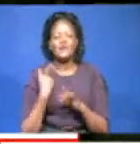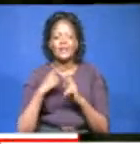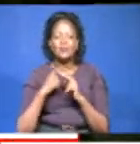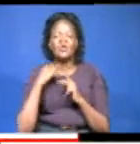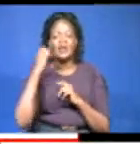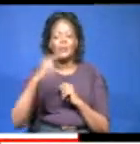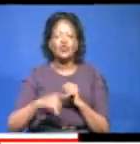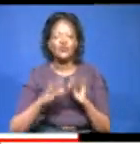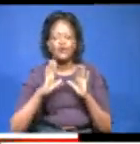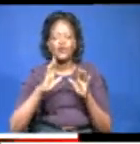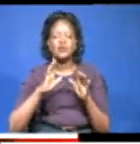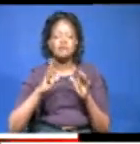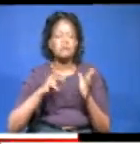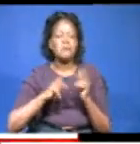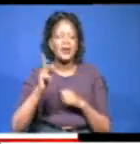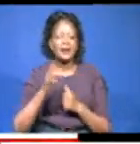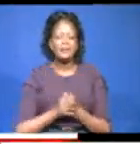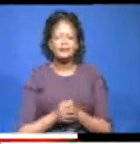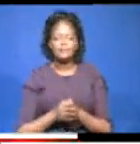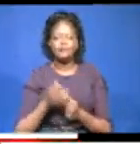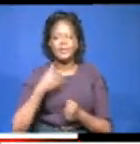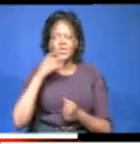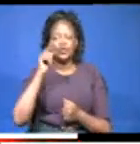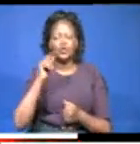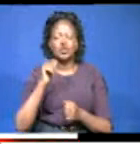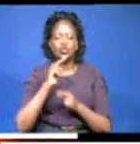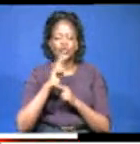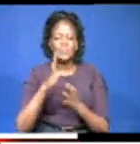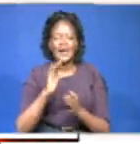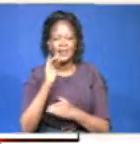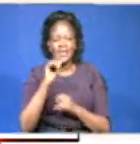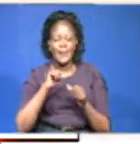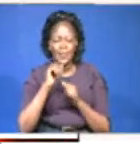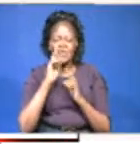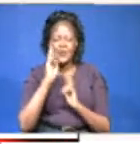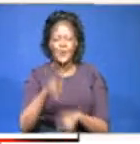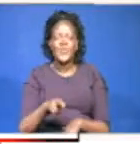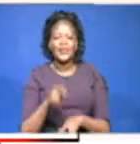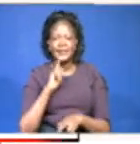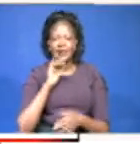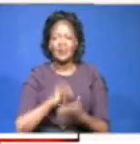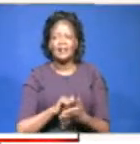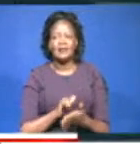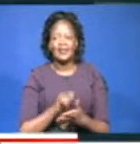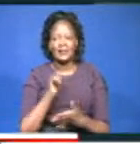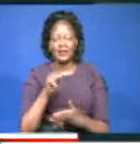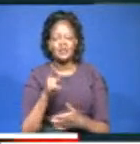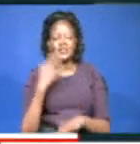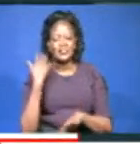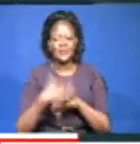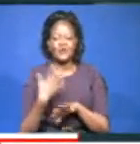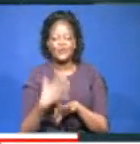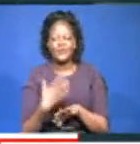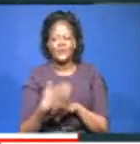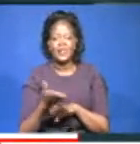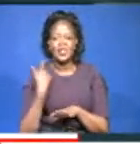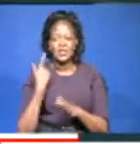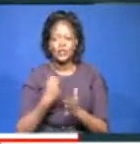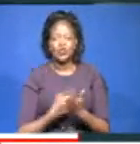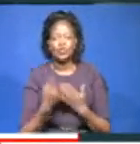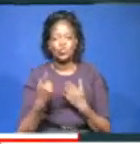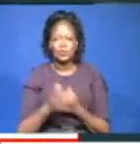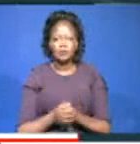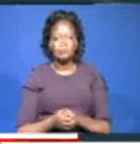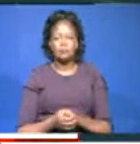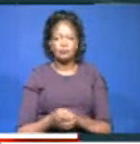to make payouts. Replying to a Twitter user asking about the report, he said, "This is false." Last week, Musk